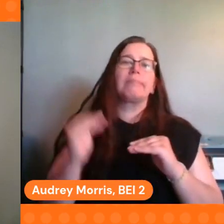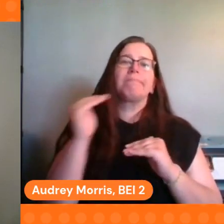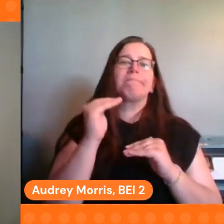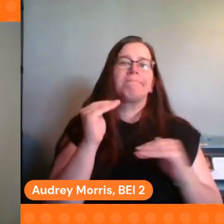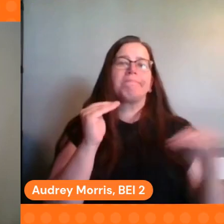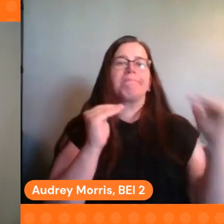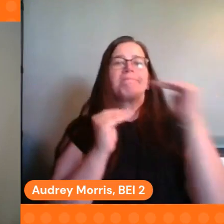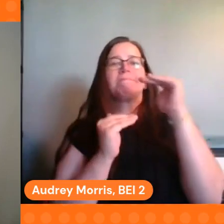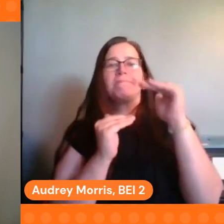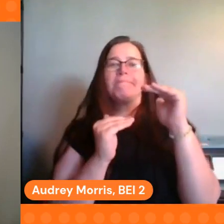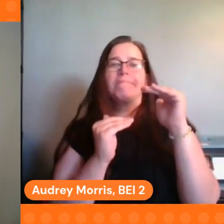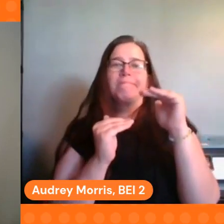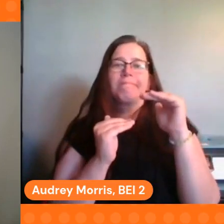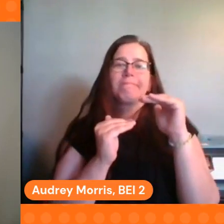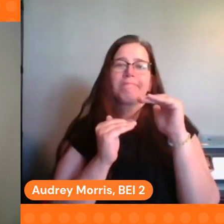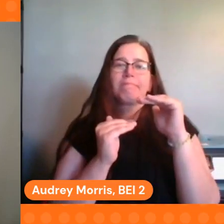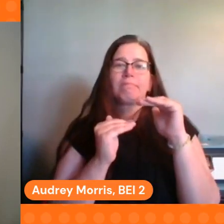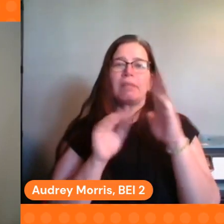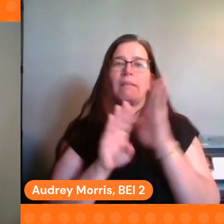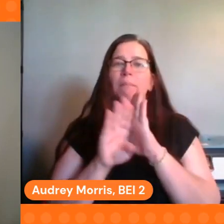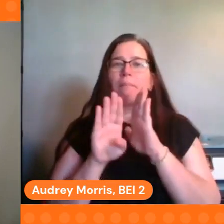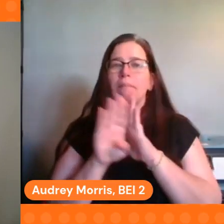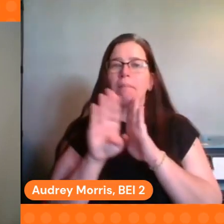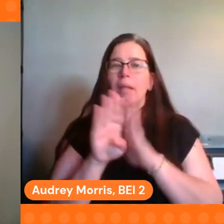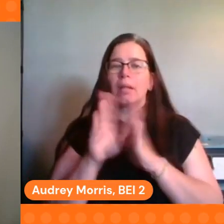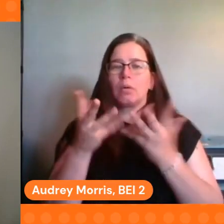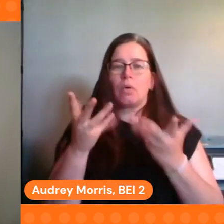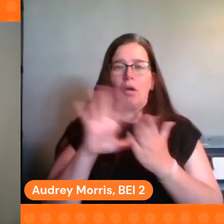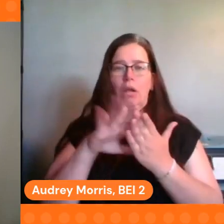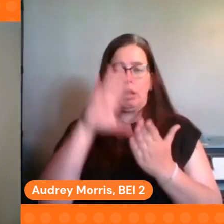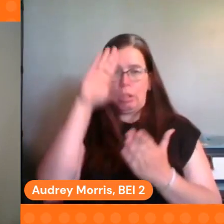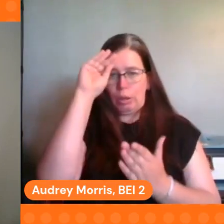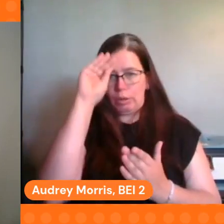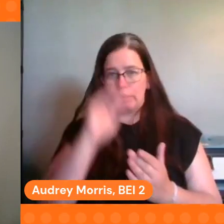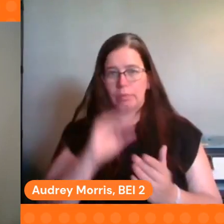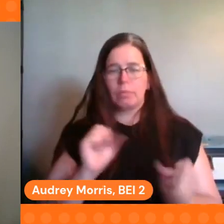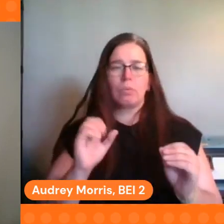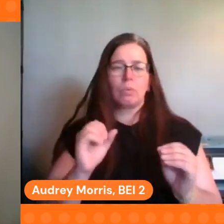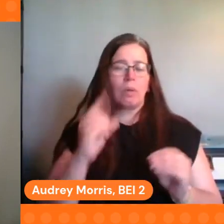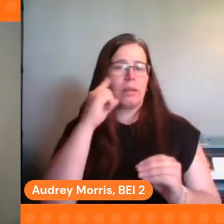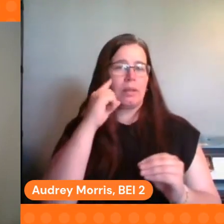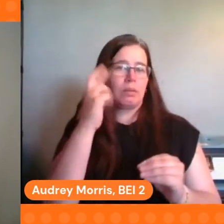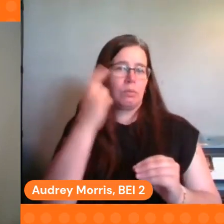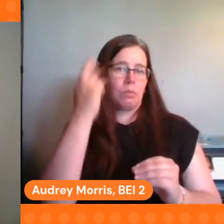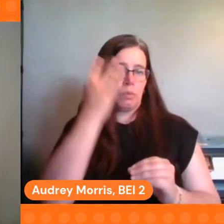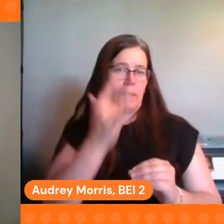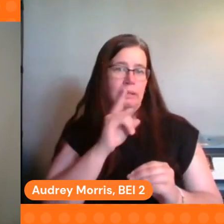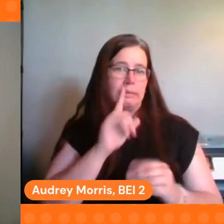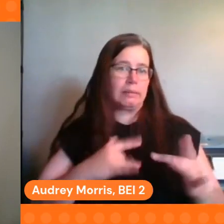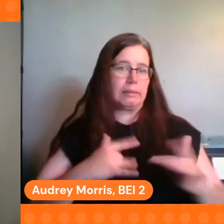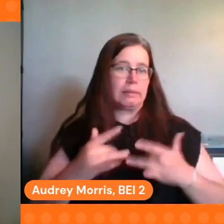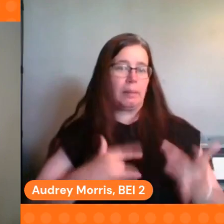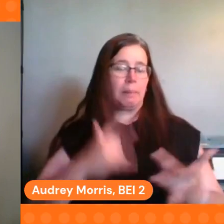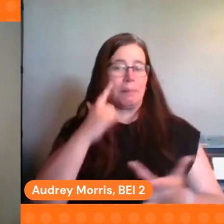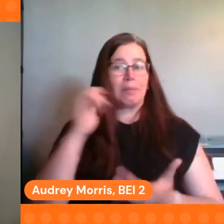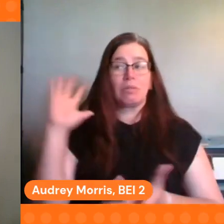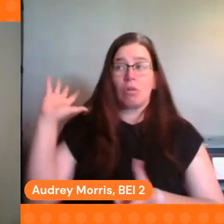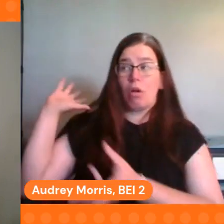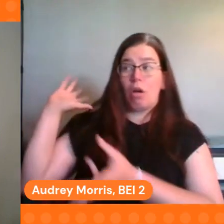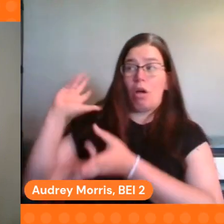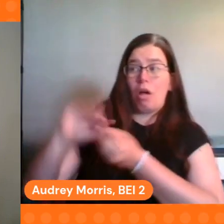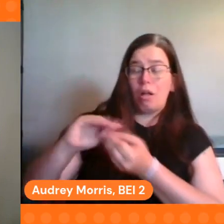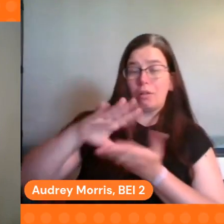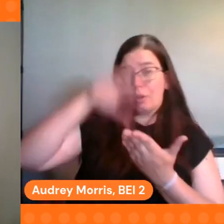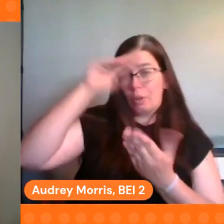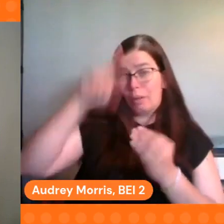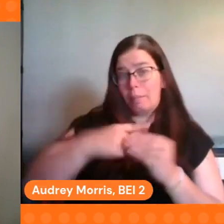step. It's building on top of what they've already learned. So I think what makes it exciting is that idea of all the stuff you've learned about coding is really